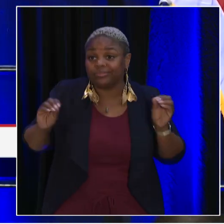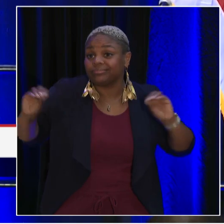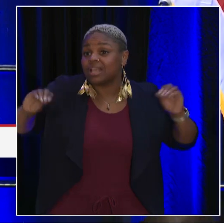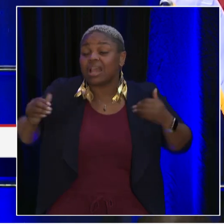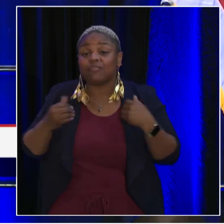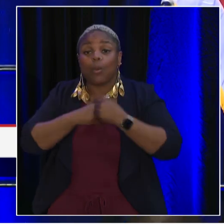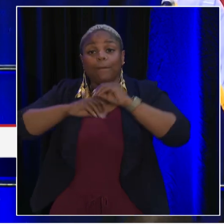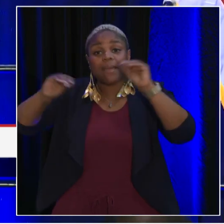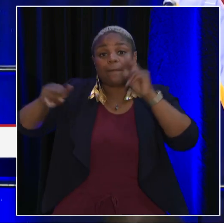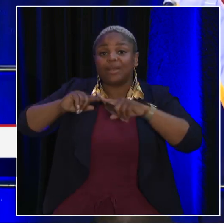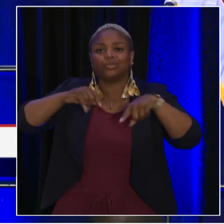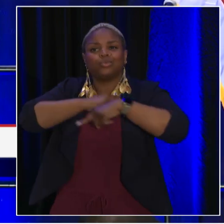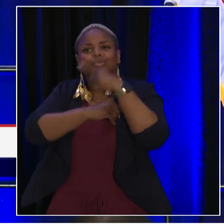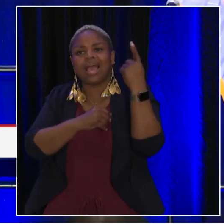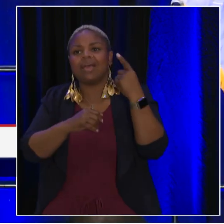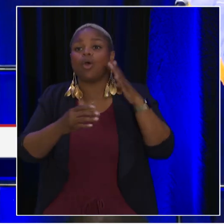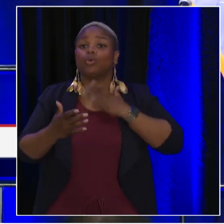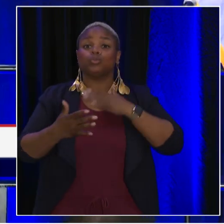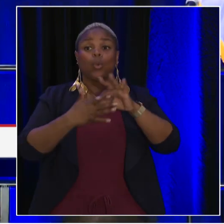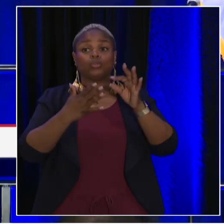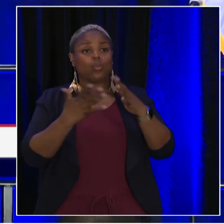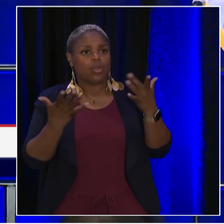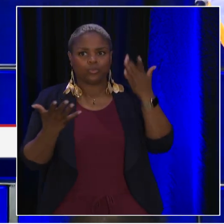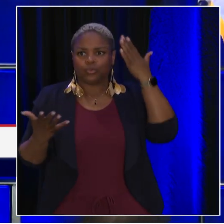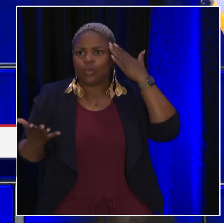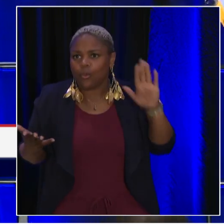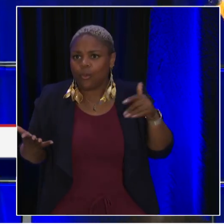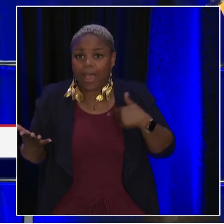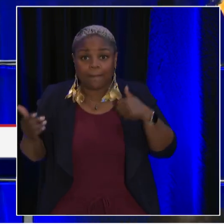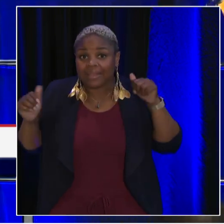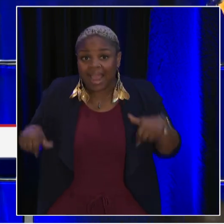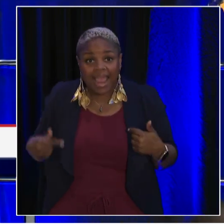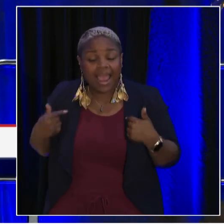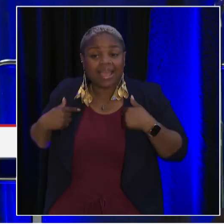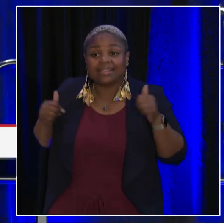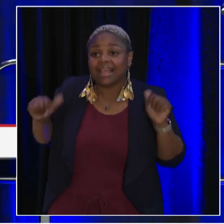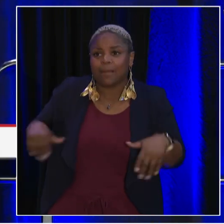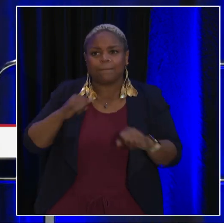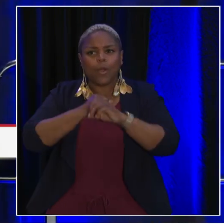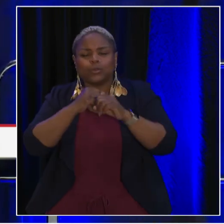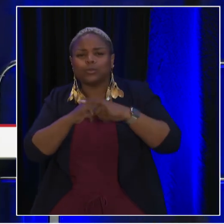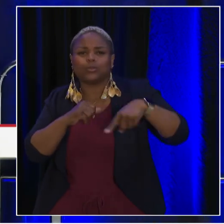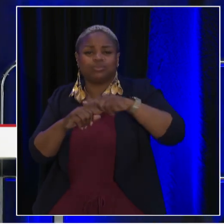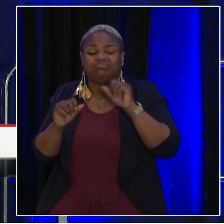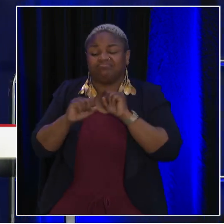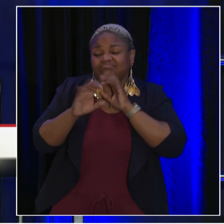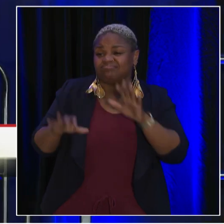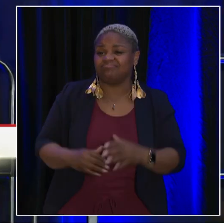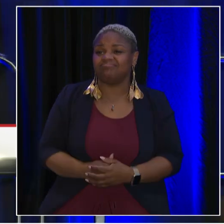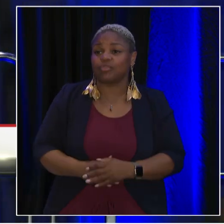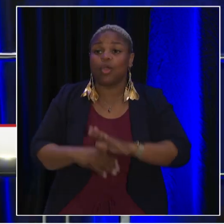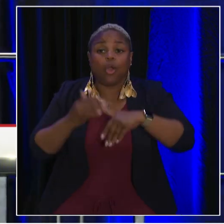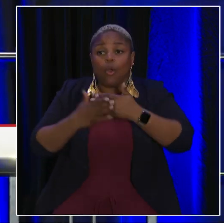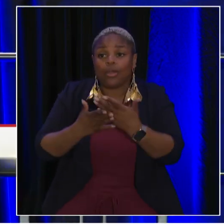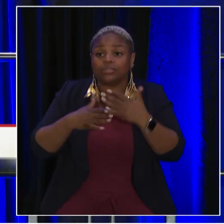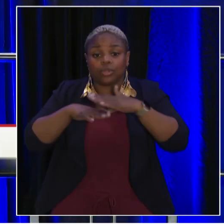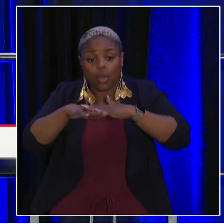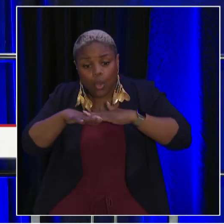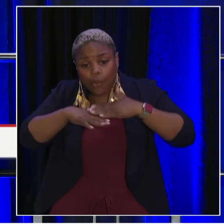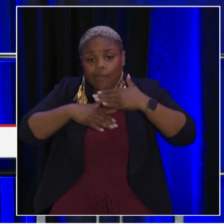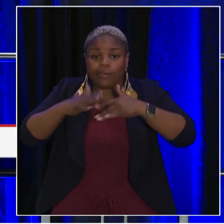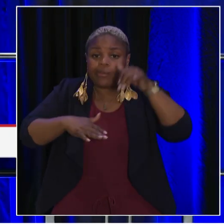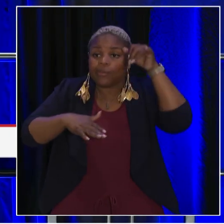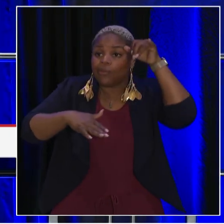take our voice. That's a no-no. Yes, I'm here for more than a promo. We got a snail's pace, progress moving in slow-mo. History we proud